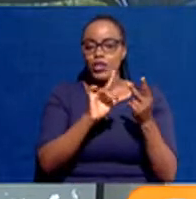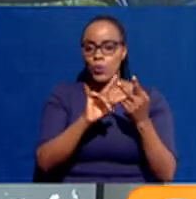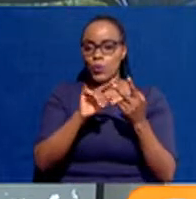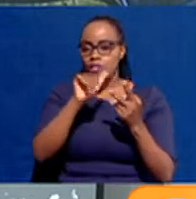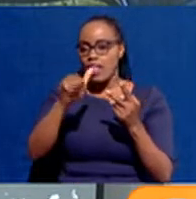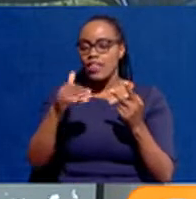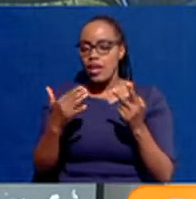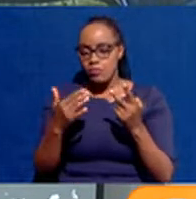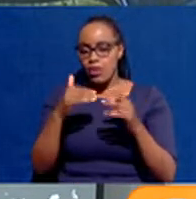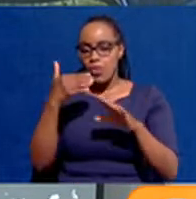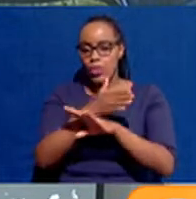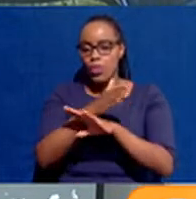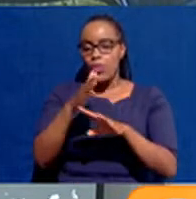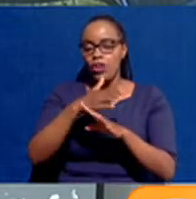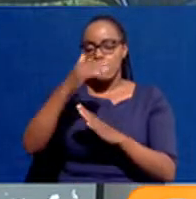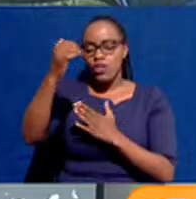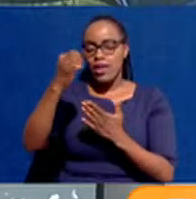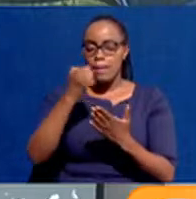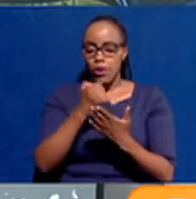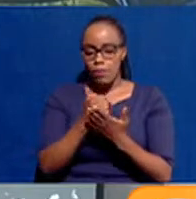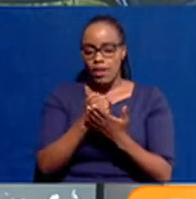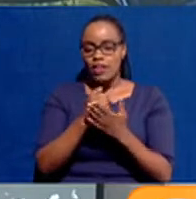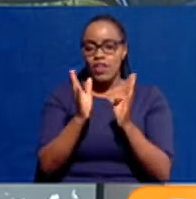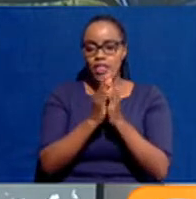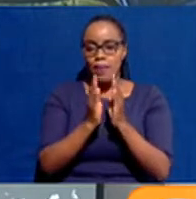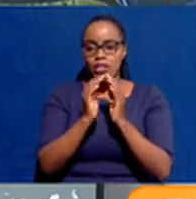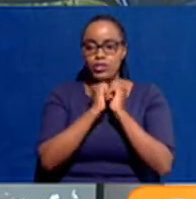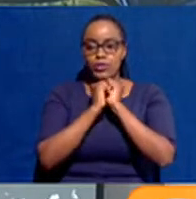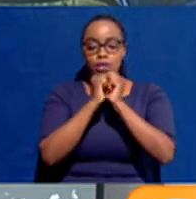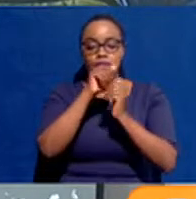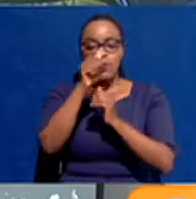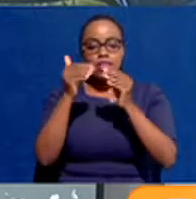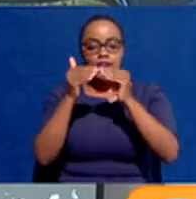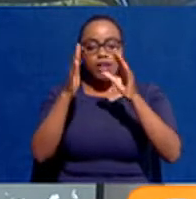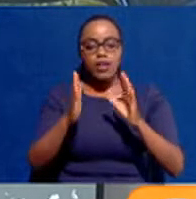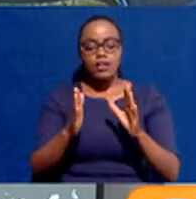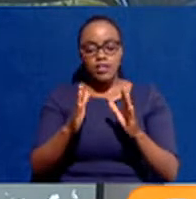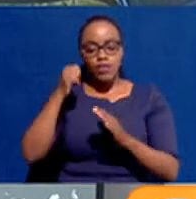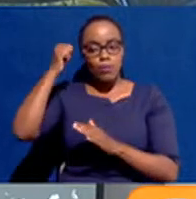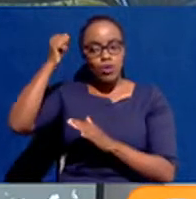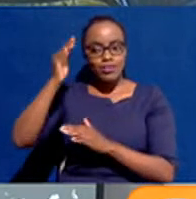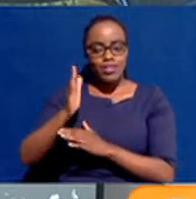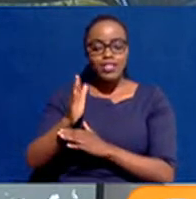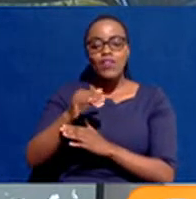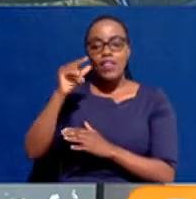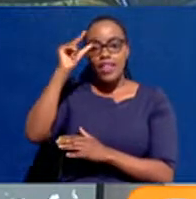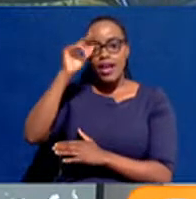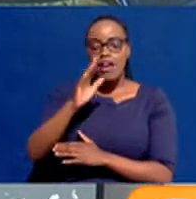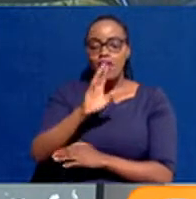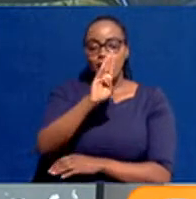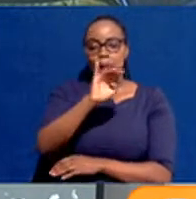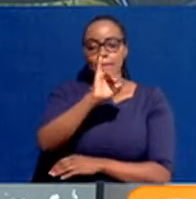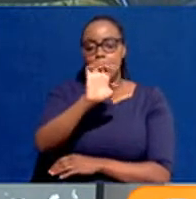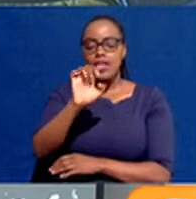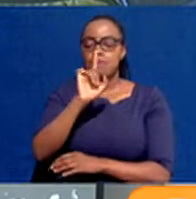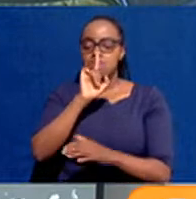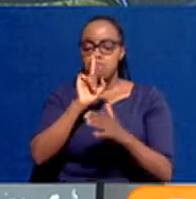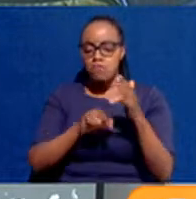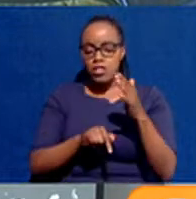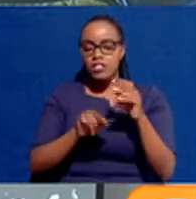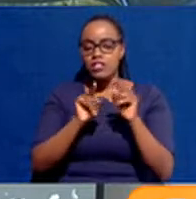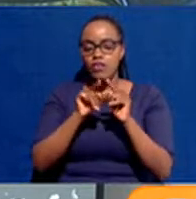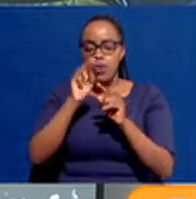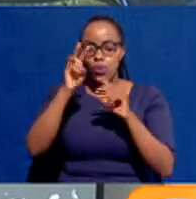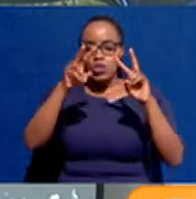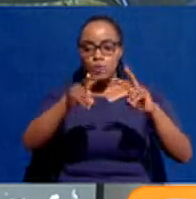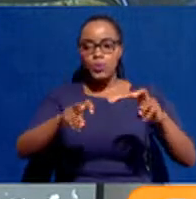ya ulaghai wa uajiri. Kwenye kikao cha pamoja na viongozi wengine wa kisiasa, Gavana Bii ametoa hakikisho la haki ya uchunguzi huo